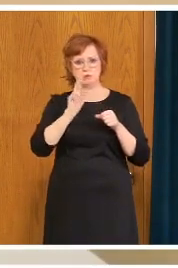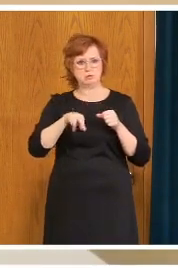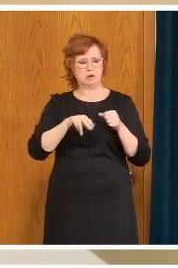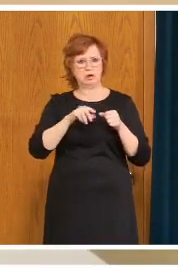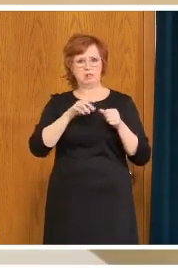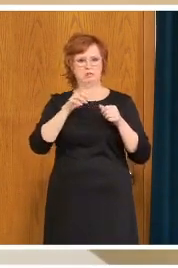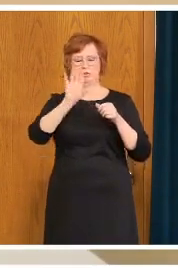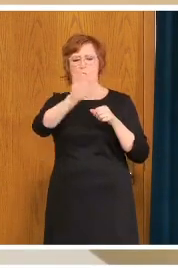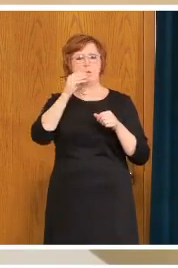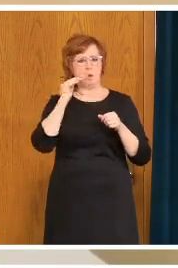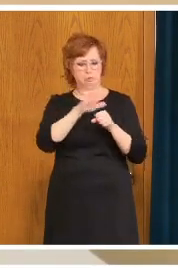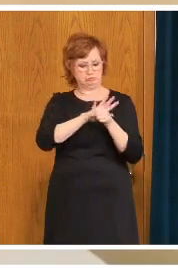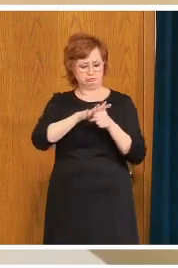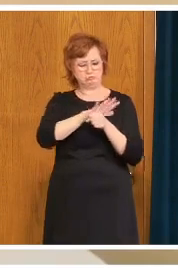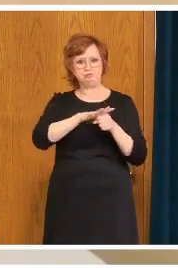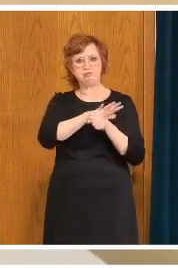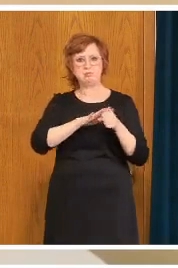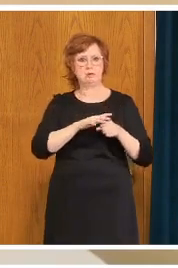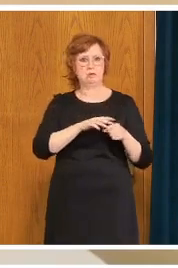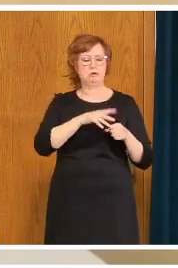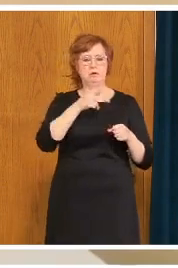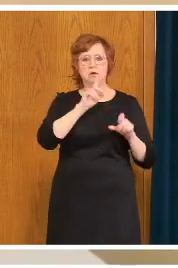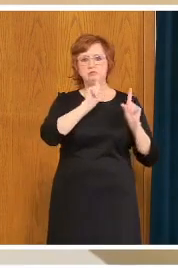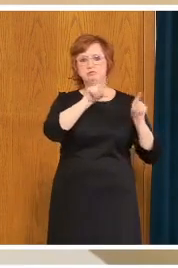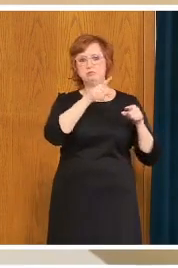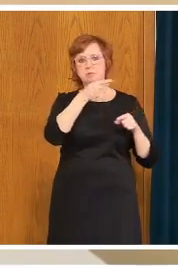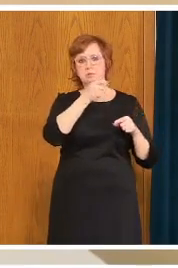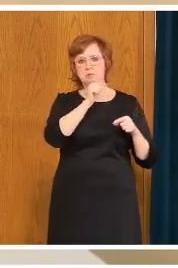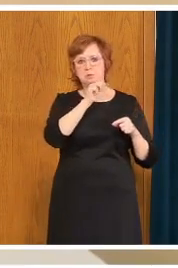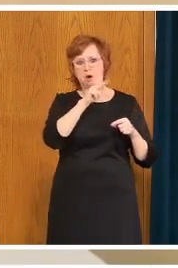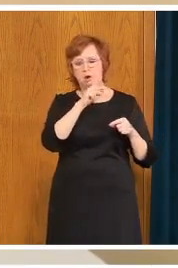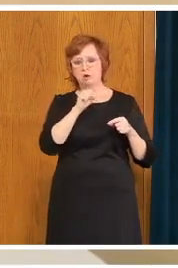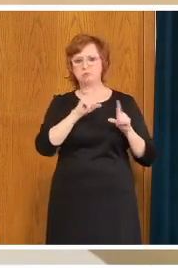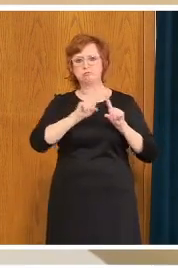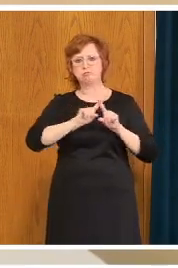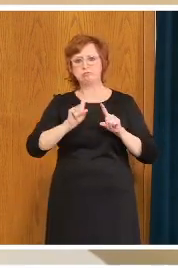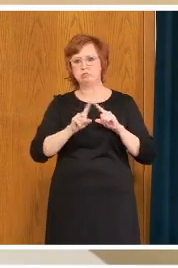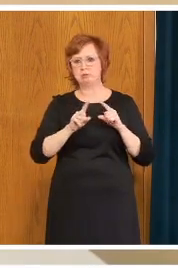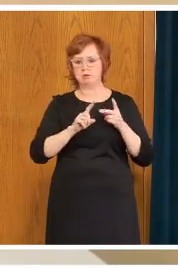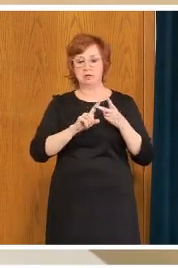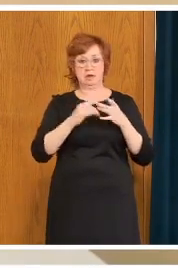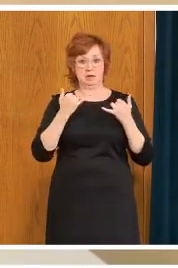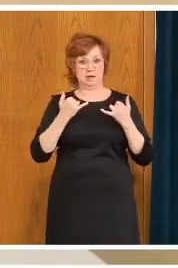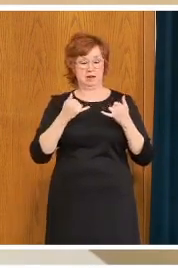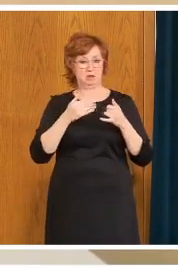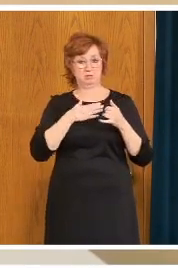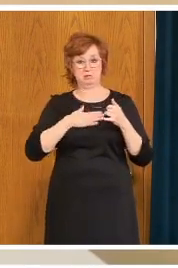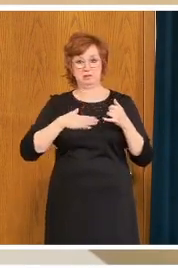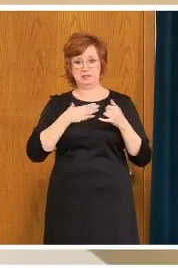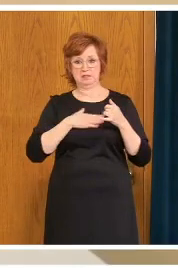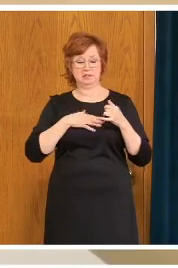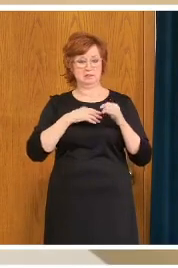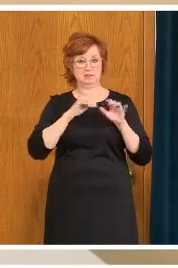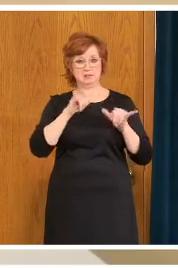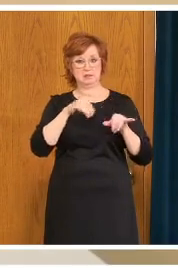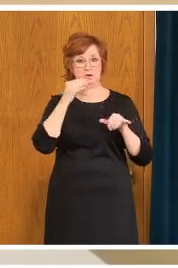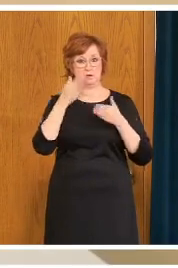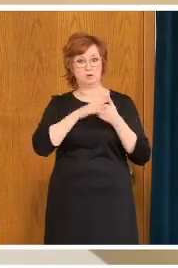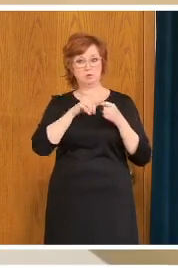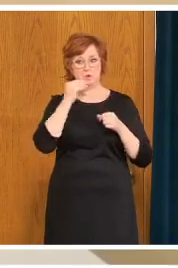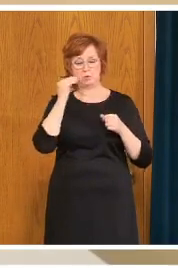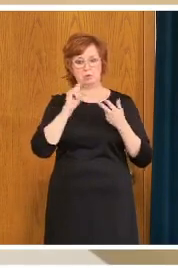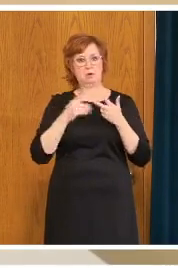to home, closer to your neighborhood. And that's especially true now. Stay closer to home. Over Easter, my understanding is most people